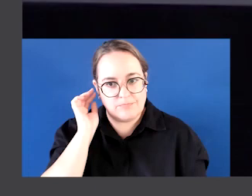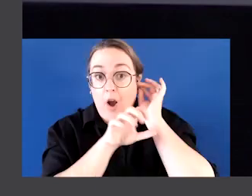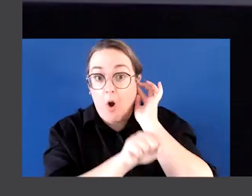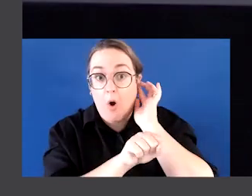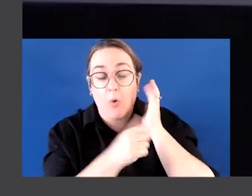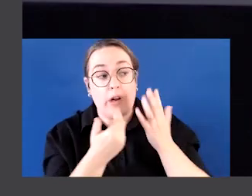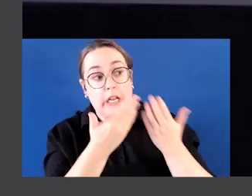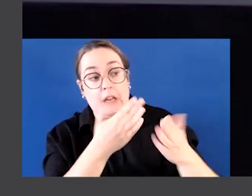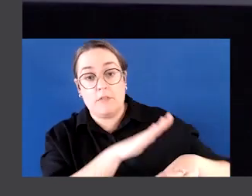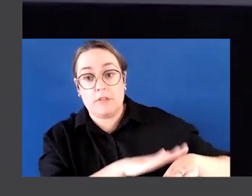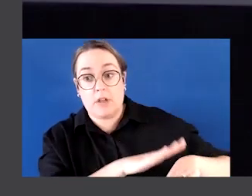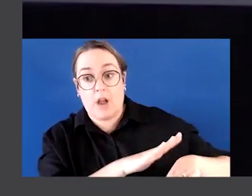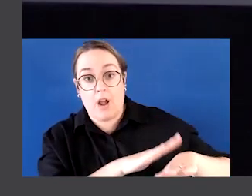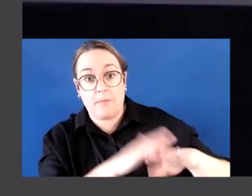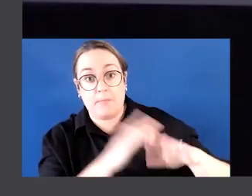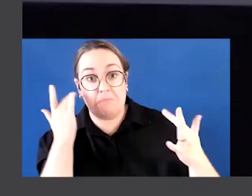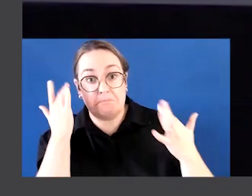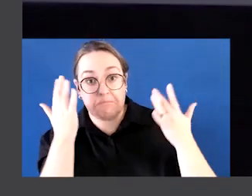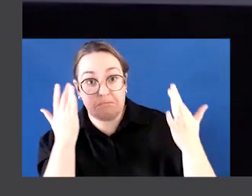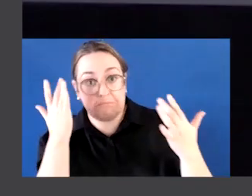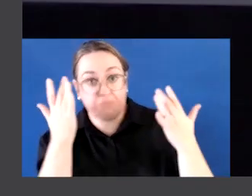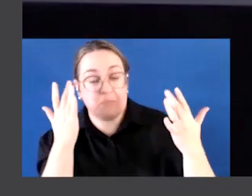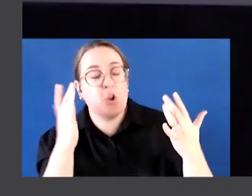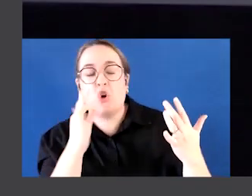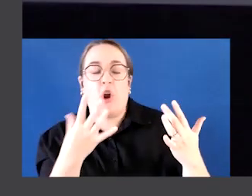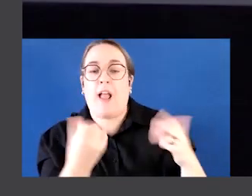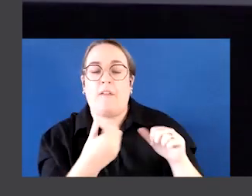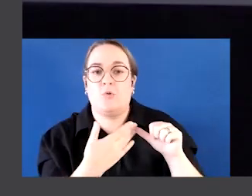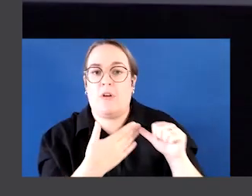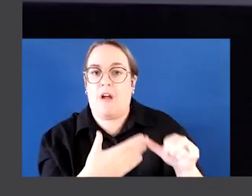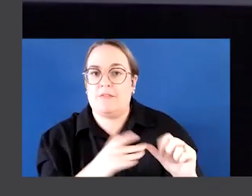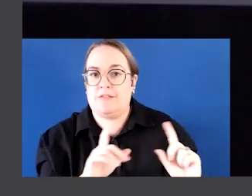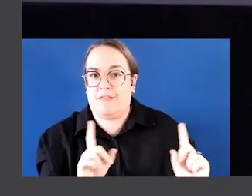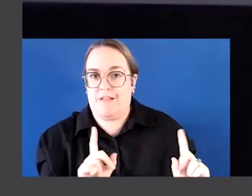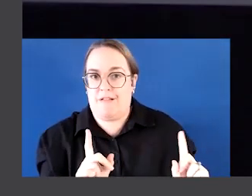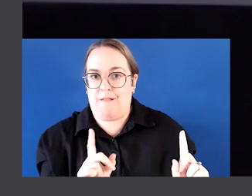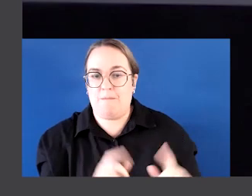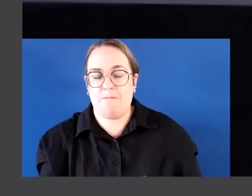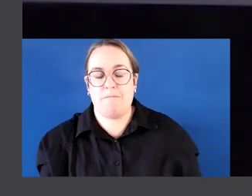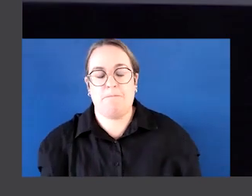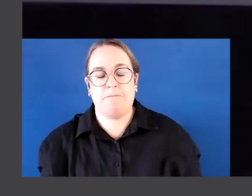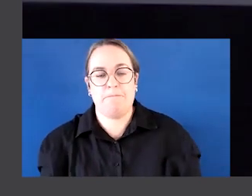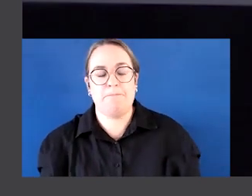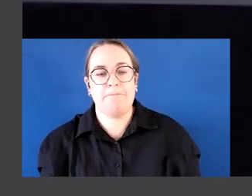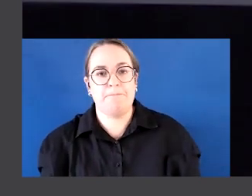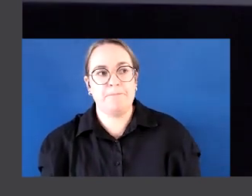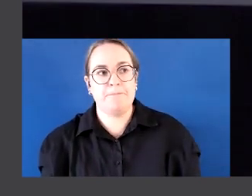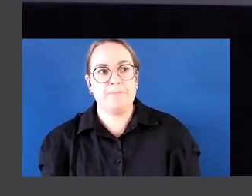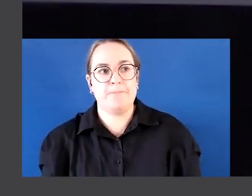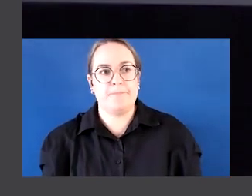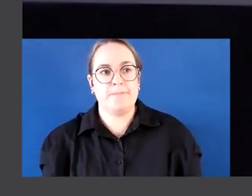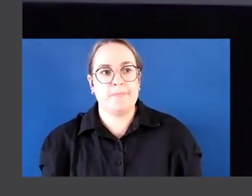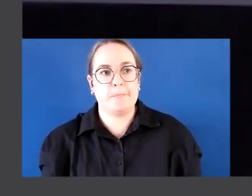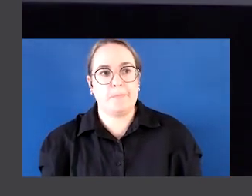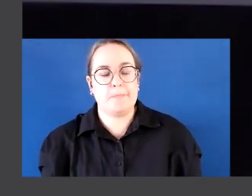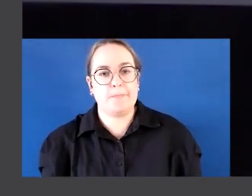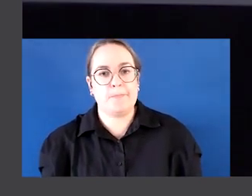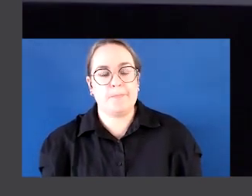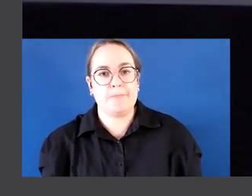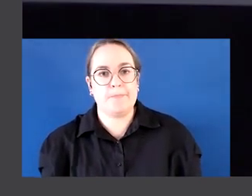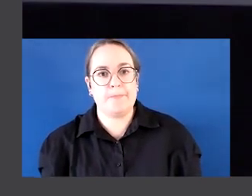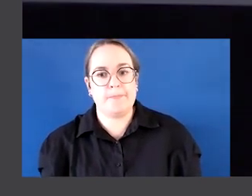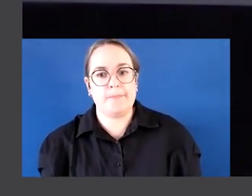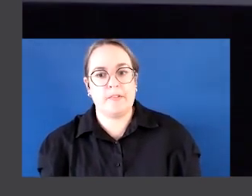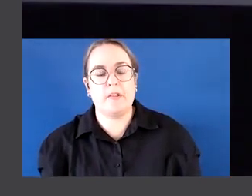Well, we can skip it and I'll give you some thinking time. I'll give you some thinking time. If for just